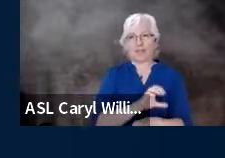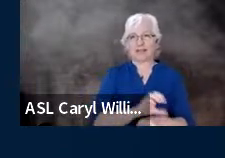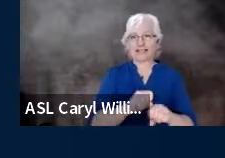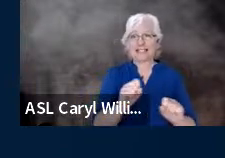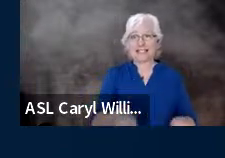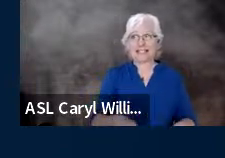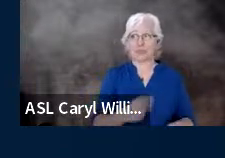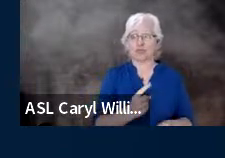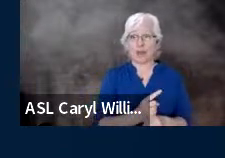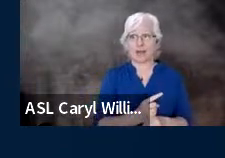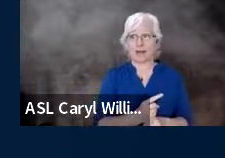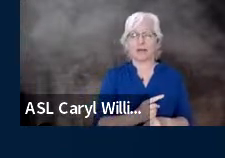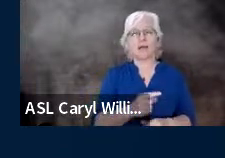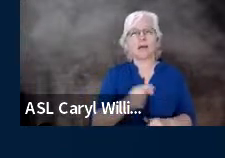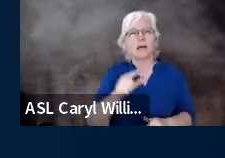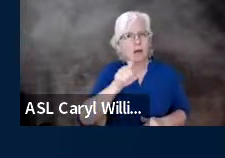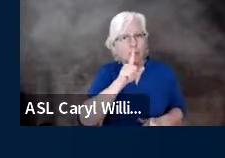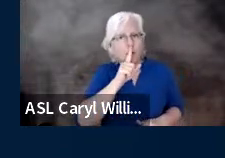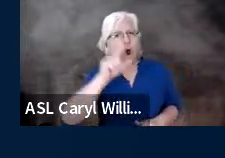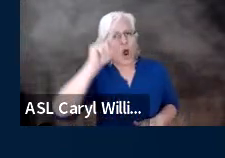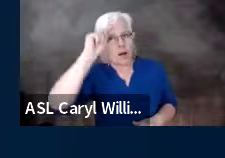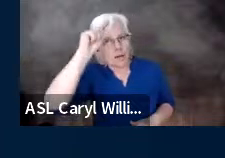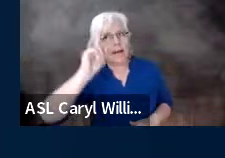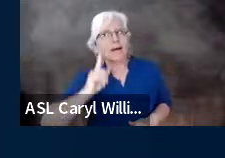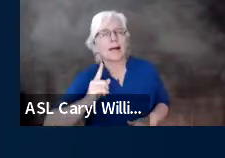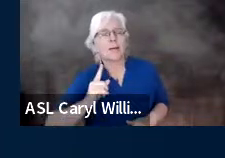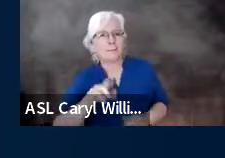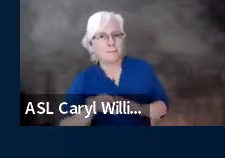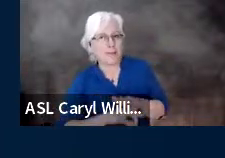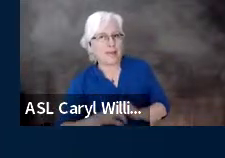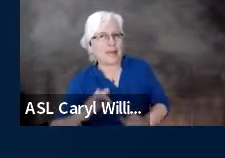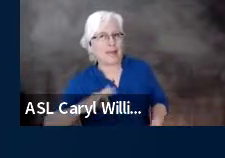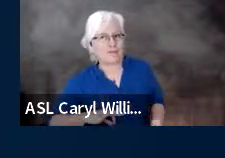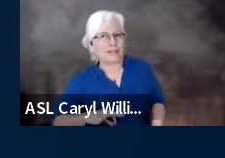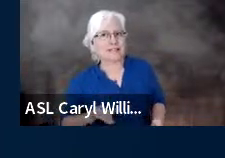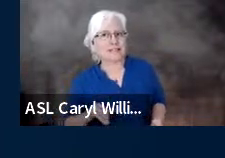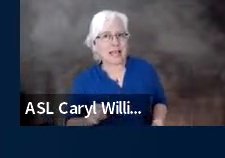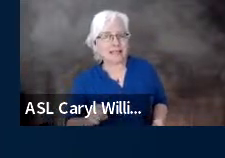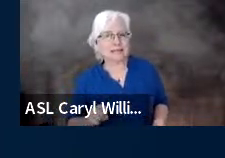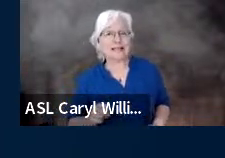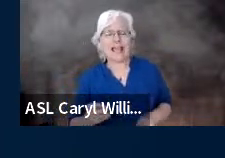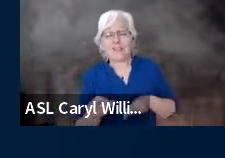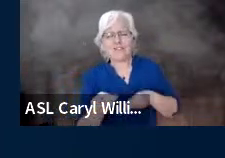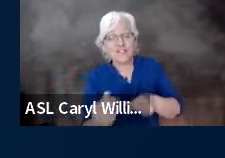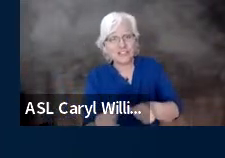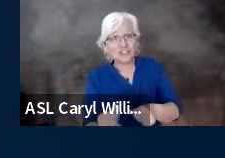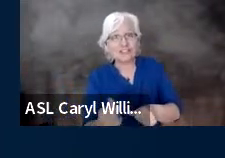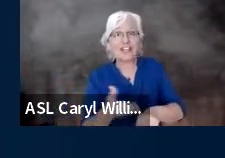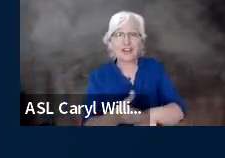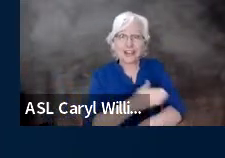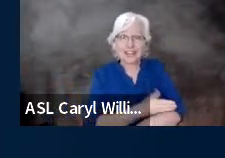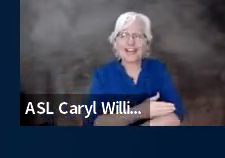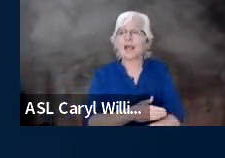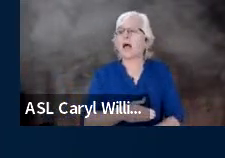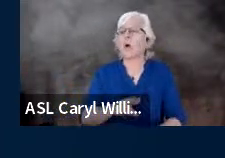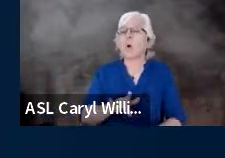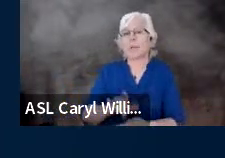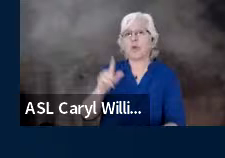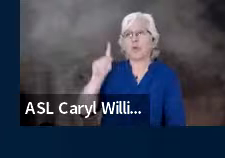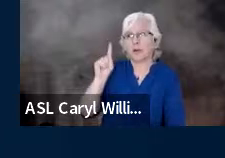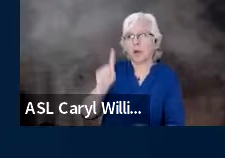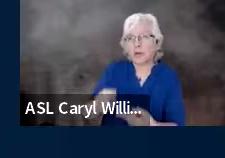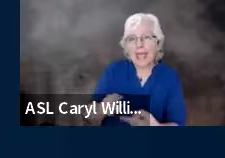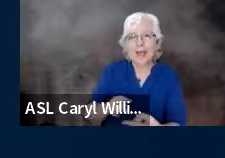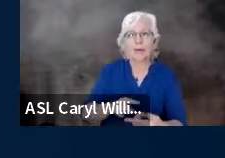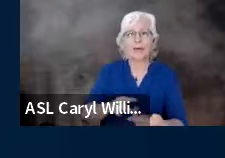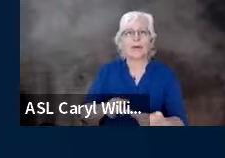there are benefits that these systems could have by increasing efficiency or reducing abuse, right? Or as Henry